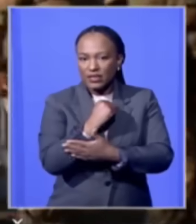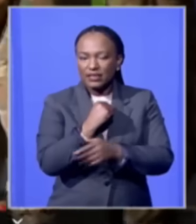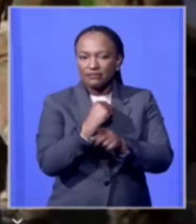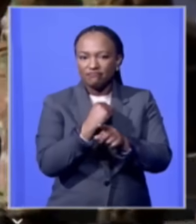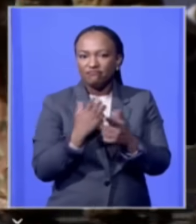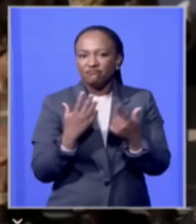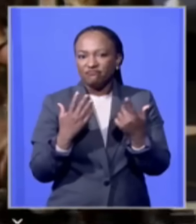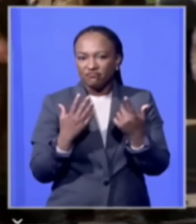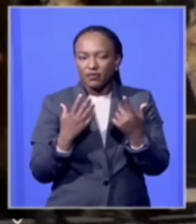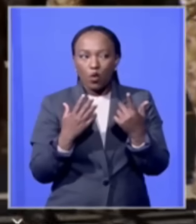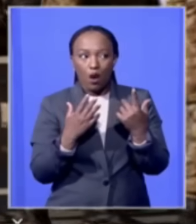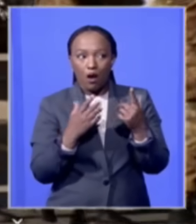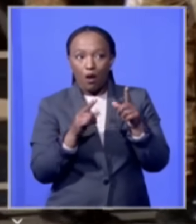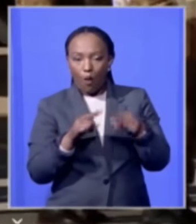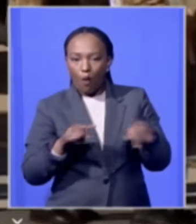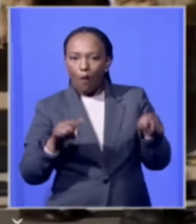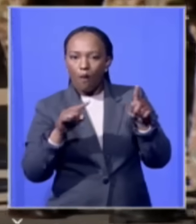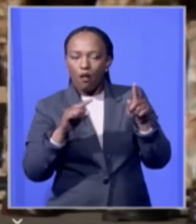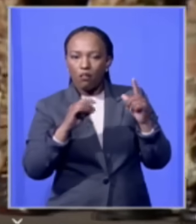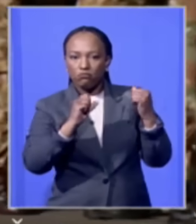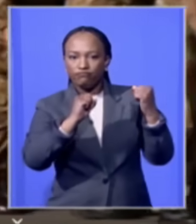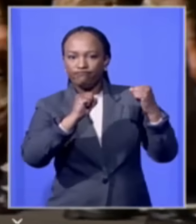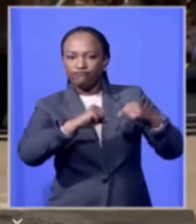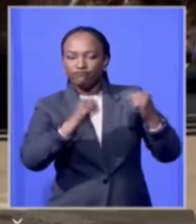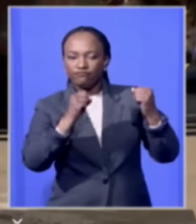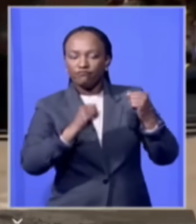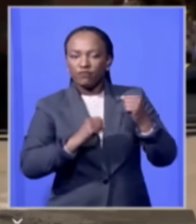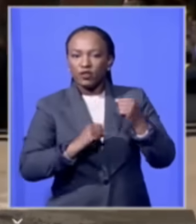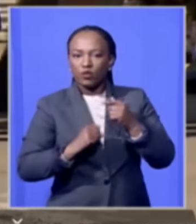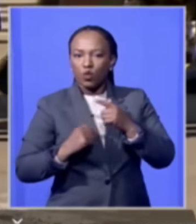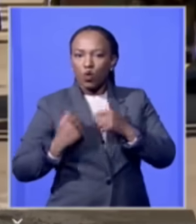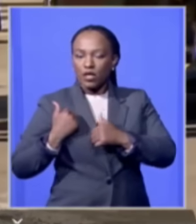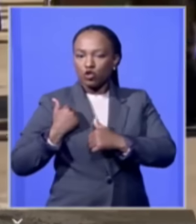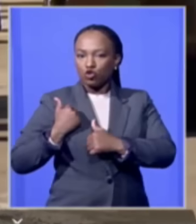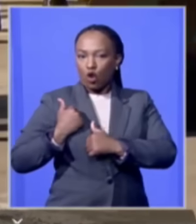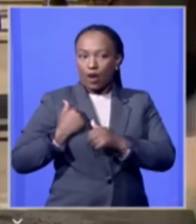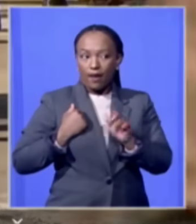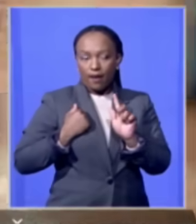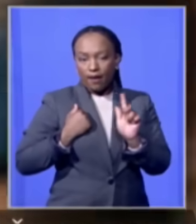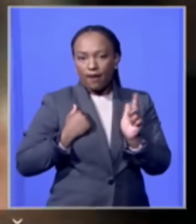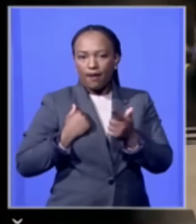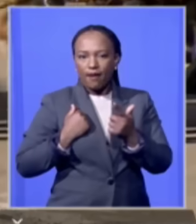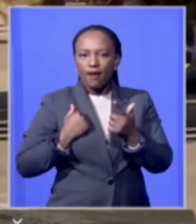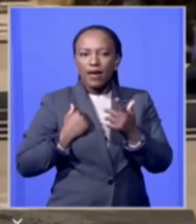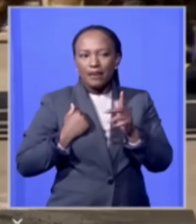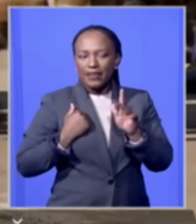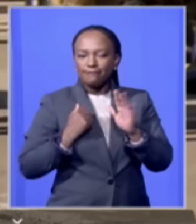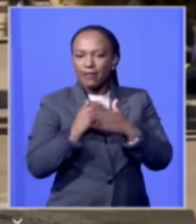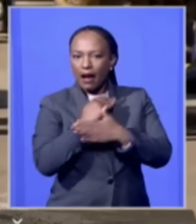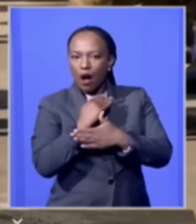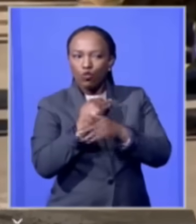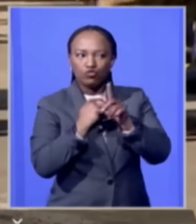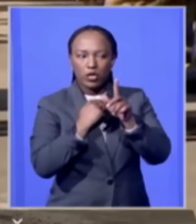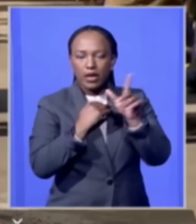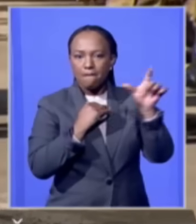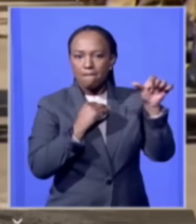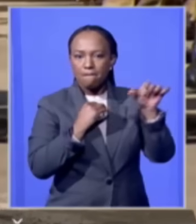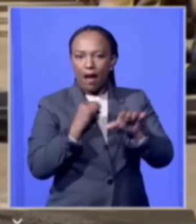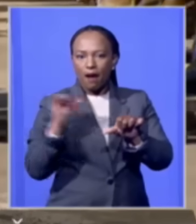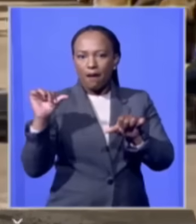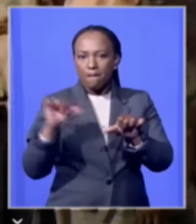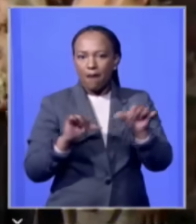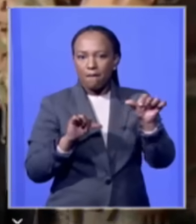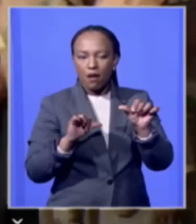kwano yeo e bile go gona ya go gogela morago mabotho a sešole a dinaga di šele ka nageng ya DRC go dumelela ditherišano tša go